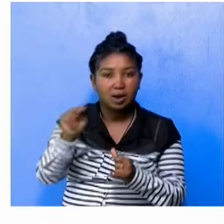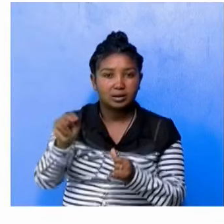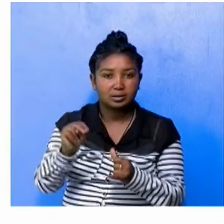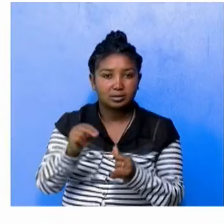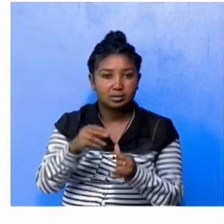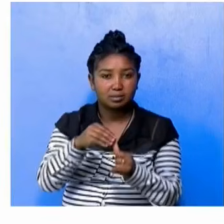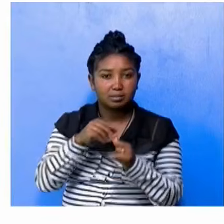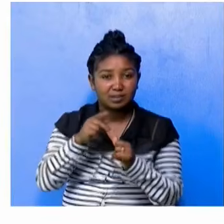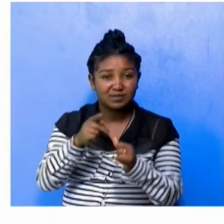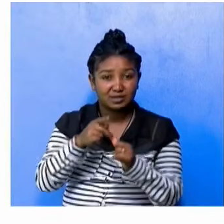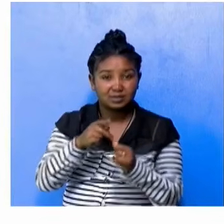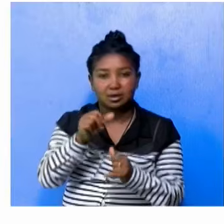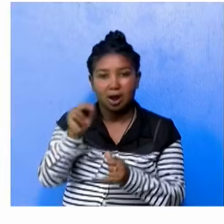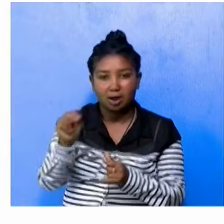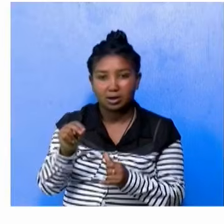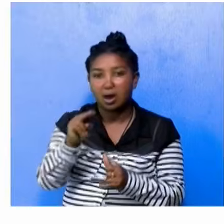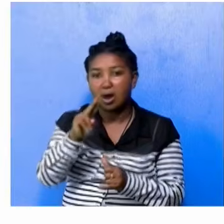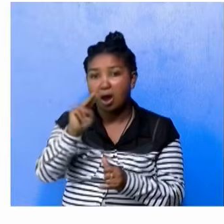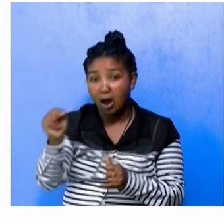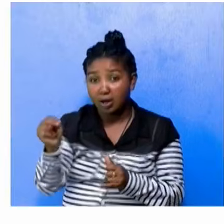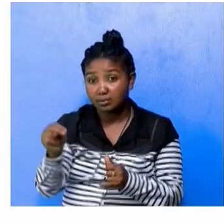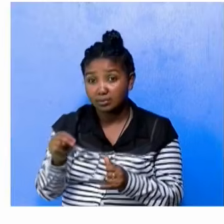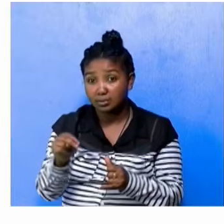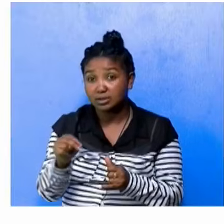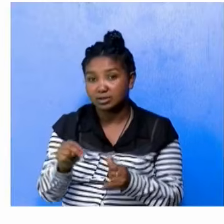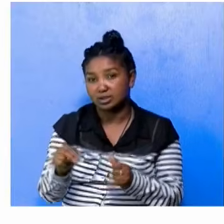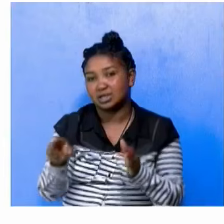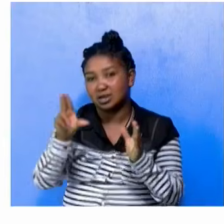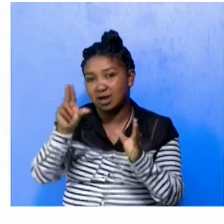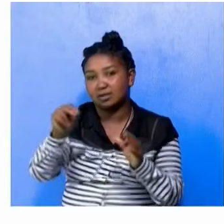An means not.